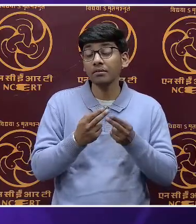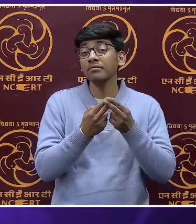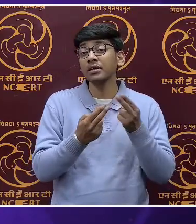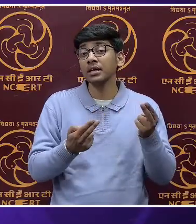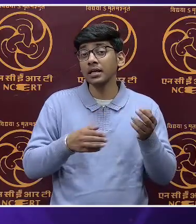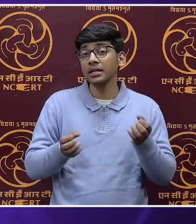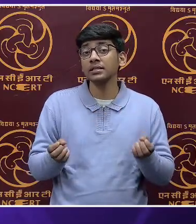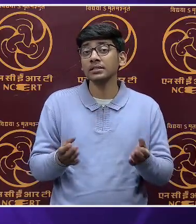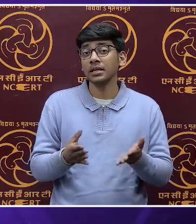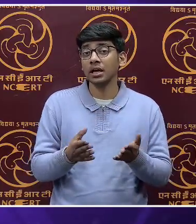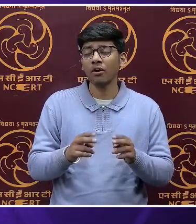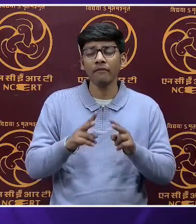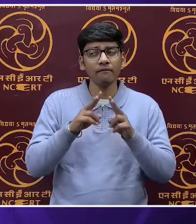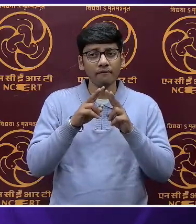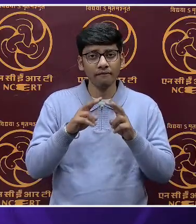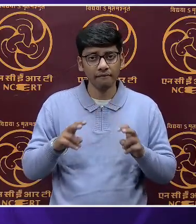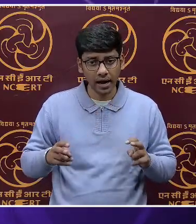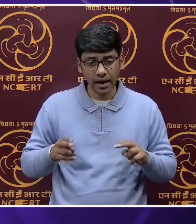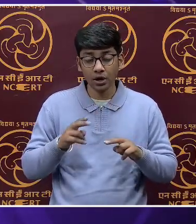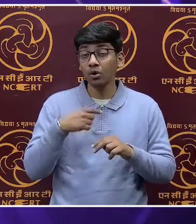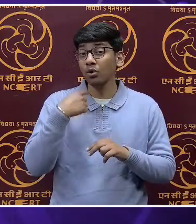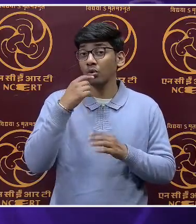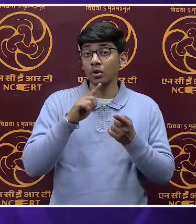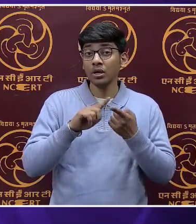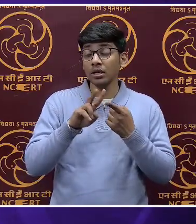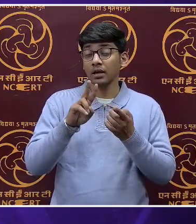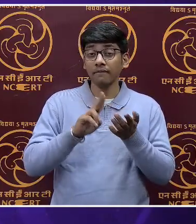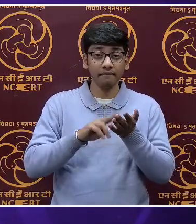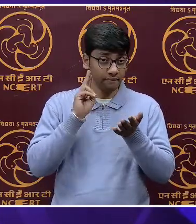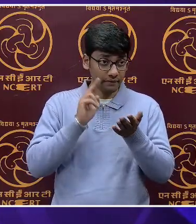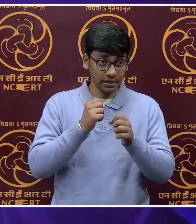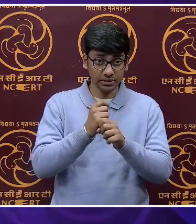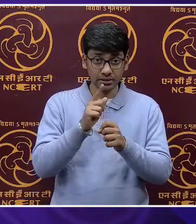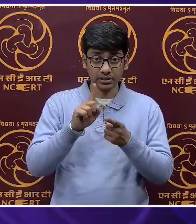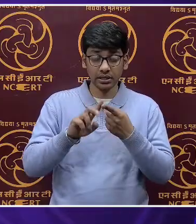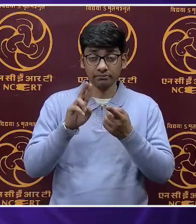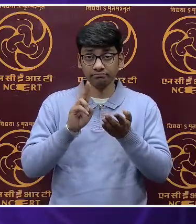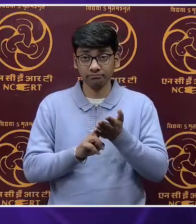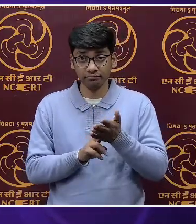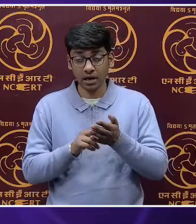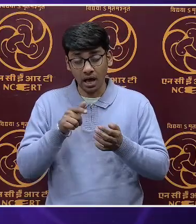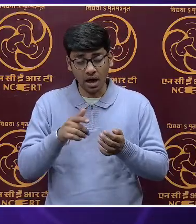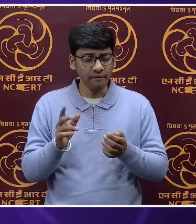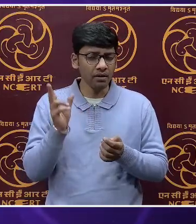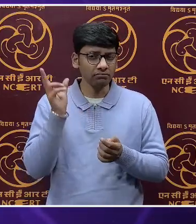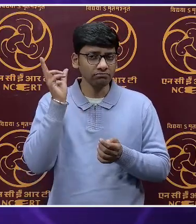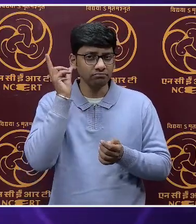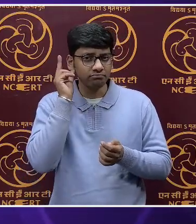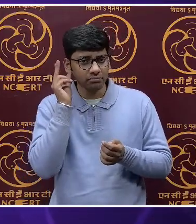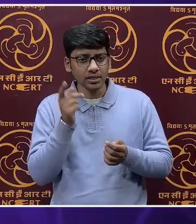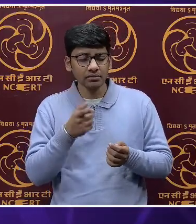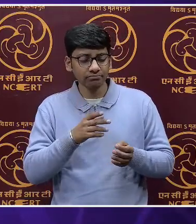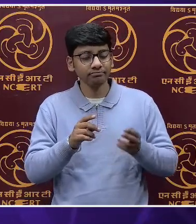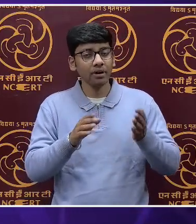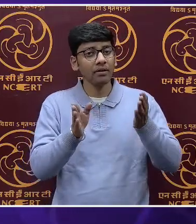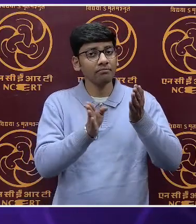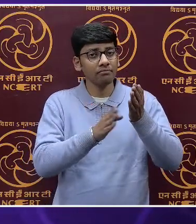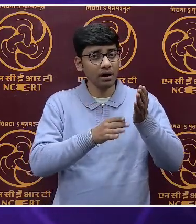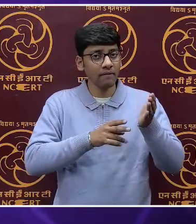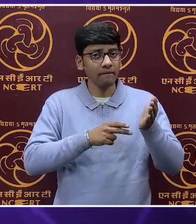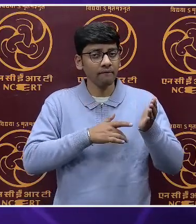of finding who Evelyn Glennie is and how she starts to feel the music along with hearing it. Lovely. Right. So, let's